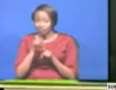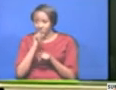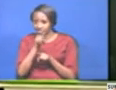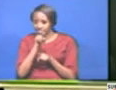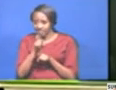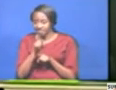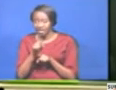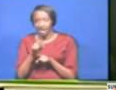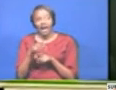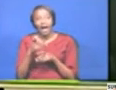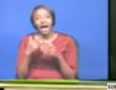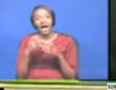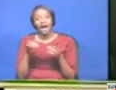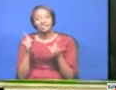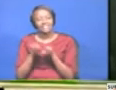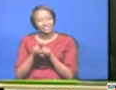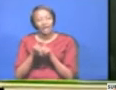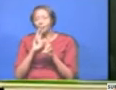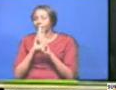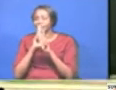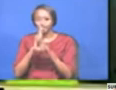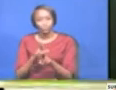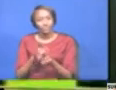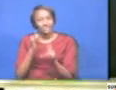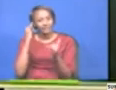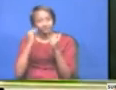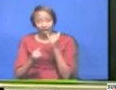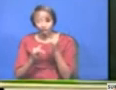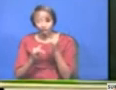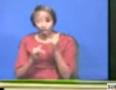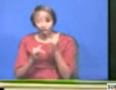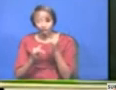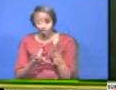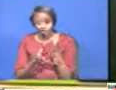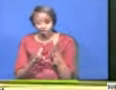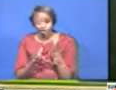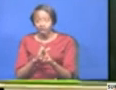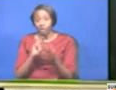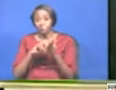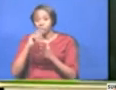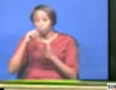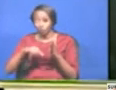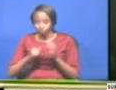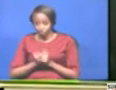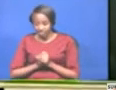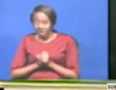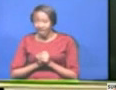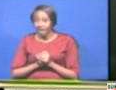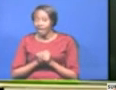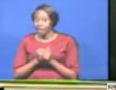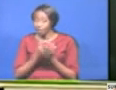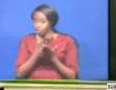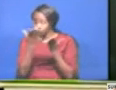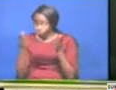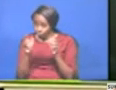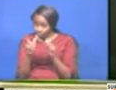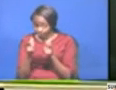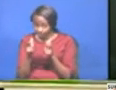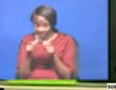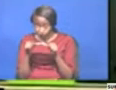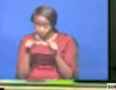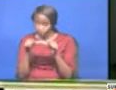other results. These are final results. And I want to believe the media, you are doing your own tallying, although you are a